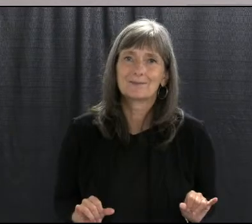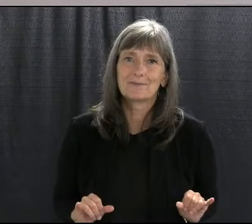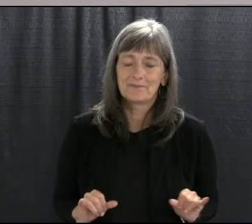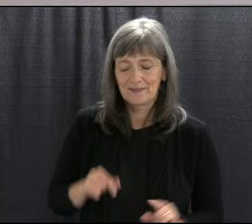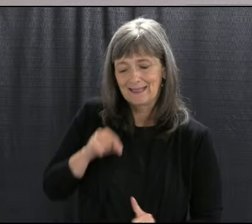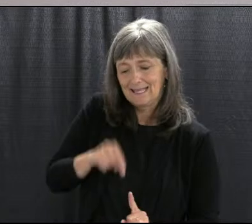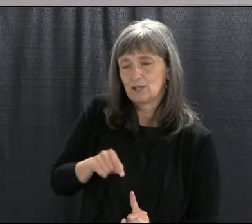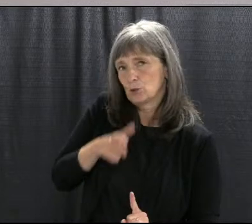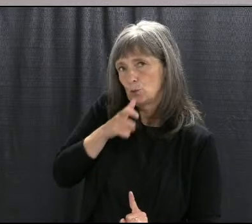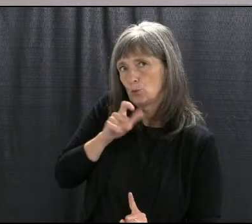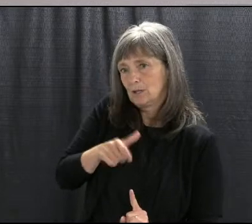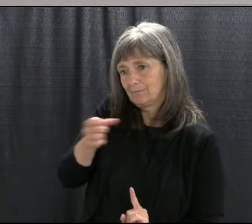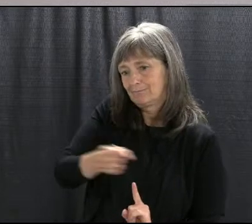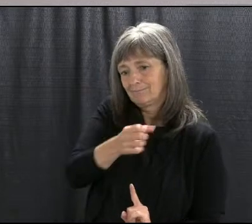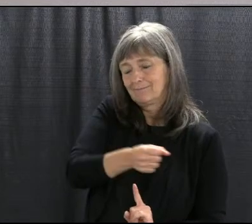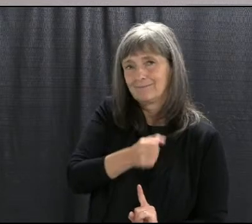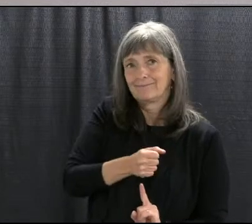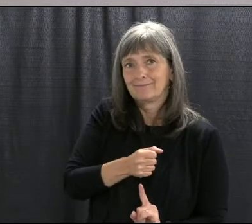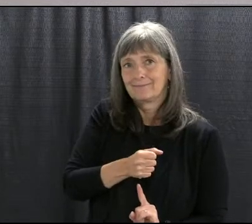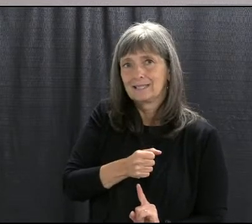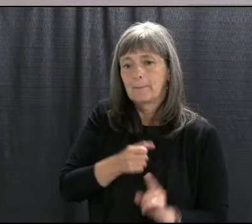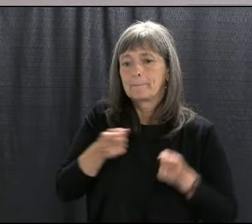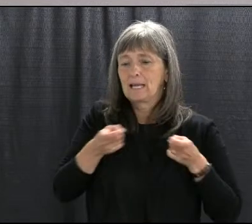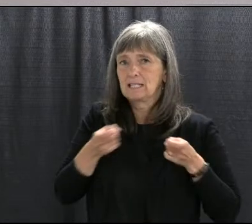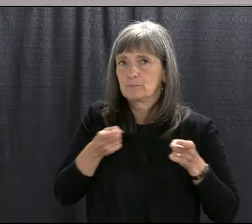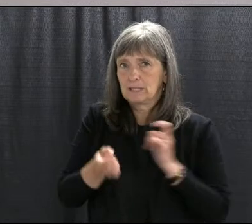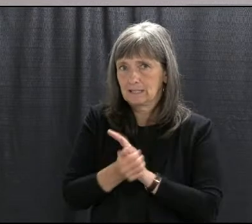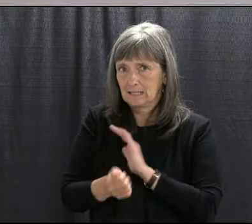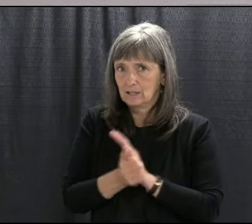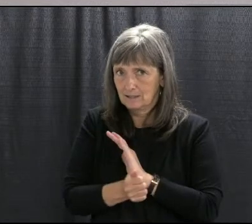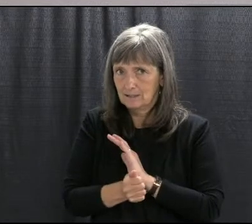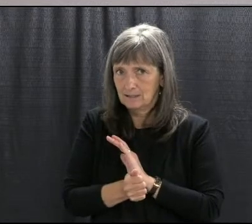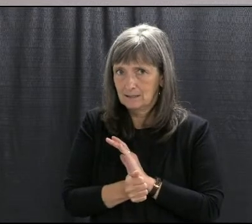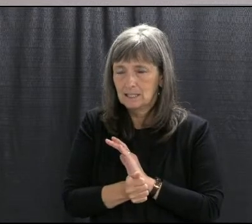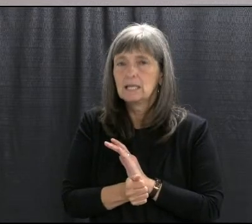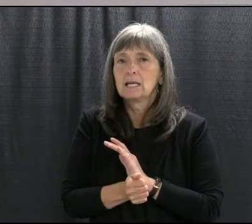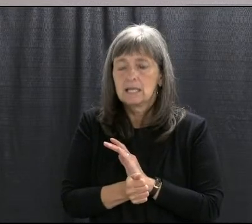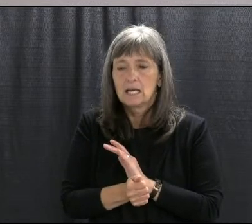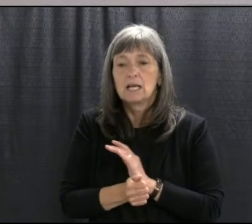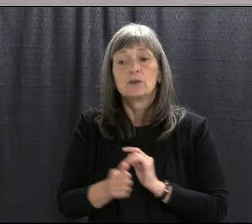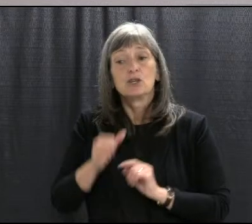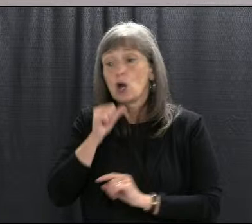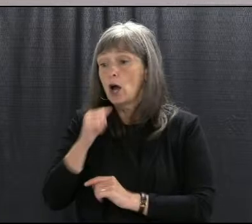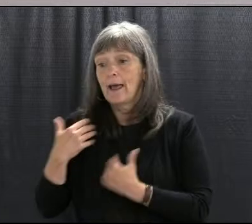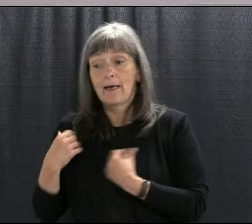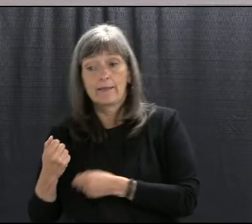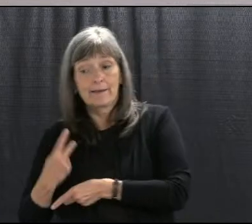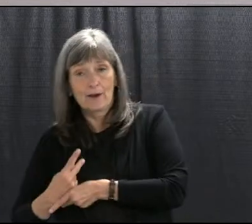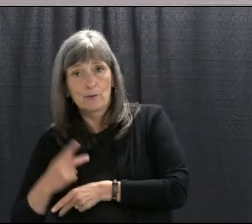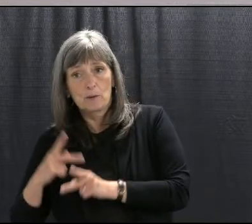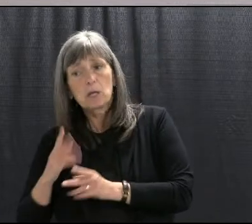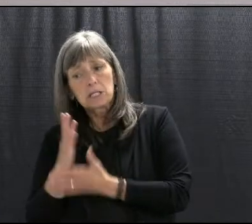those skills rather than the traditional management skills that happen when you're delivering care itself.